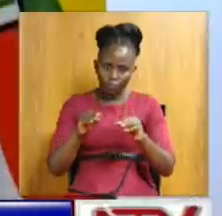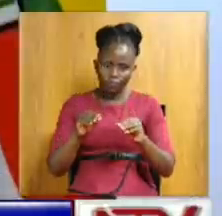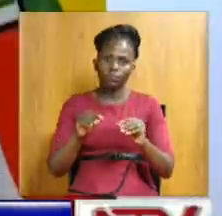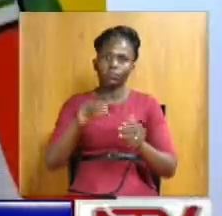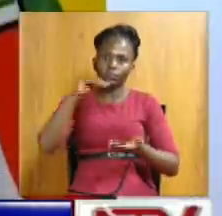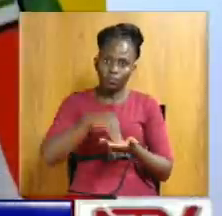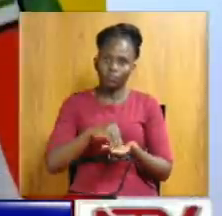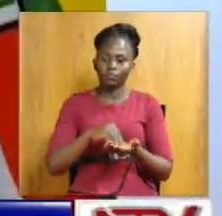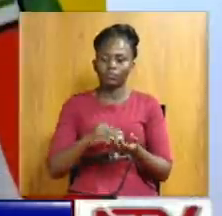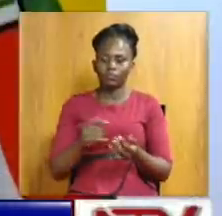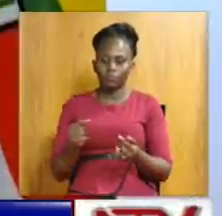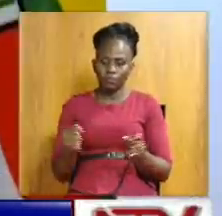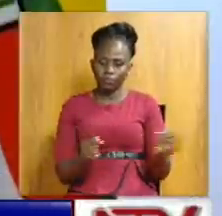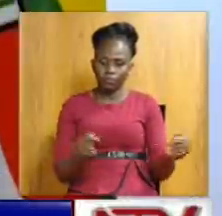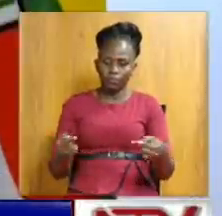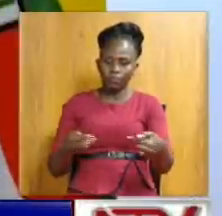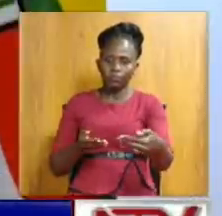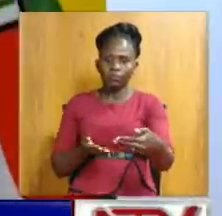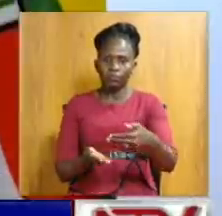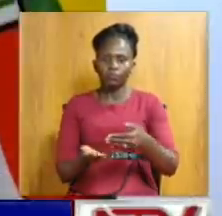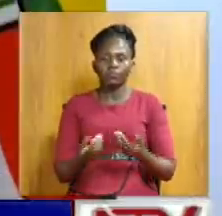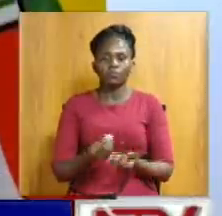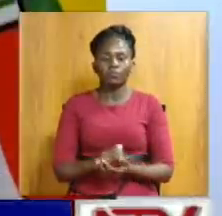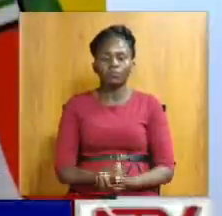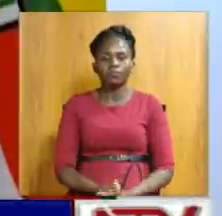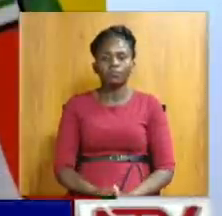you stoke it.